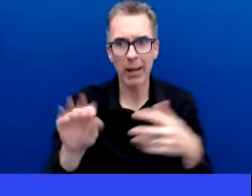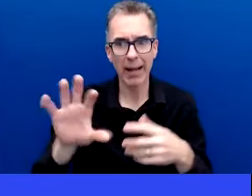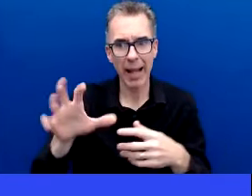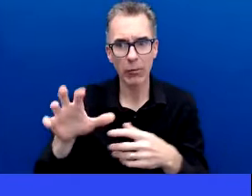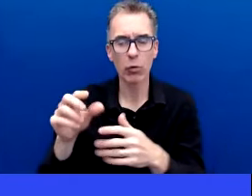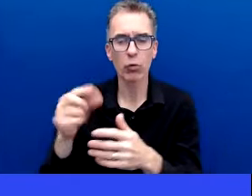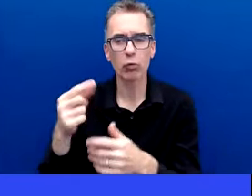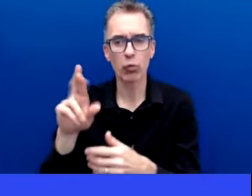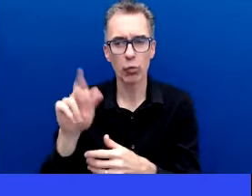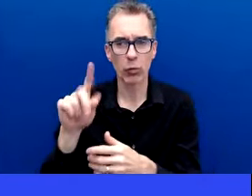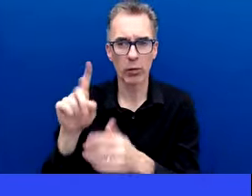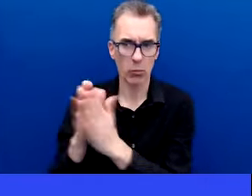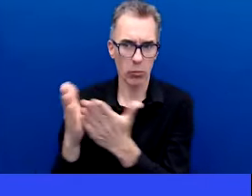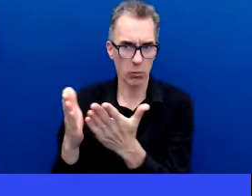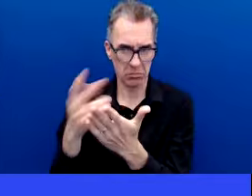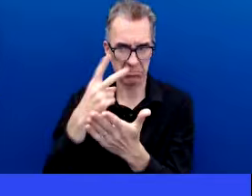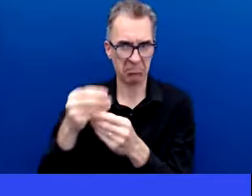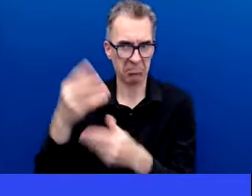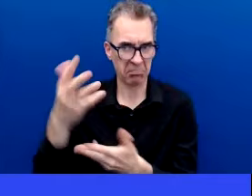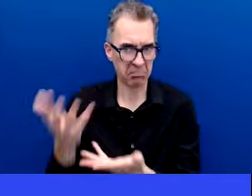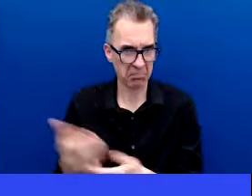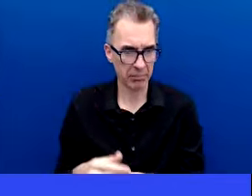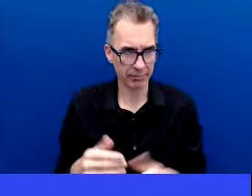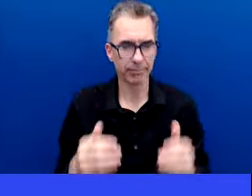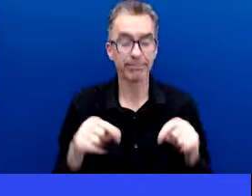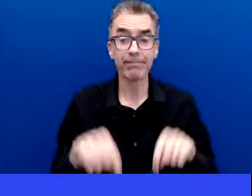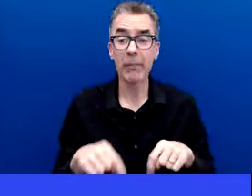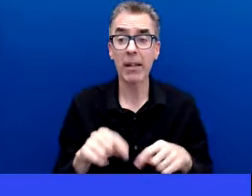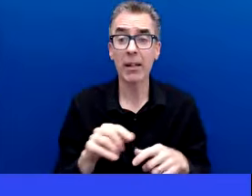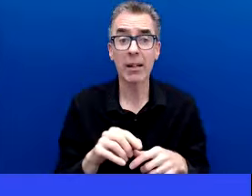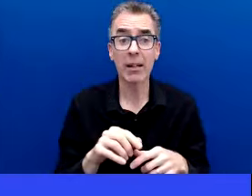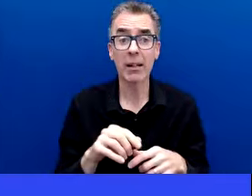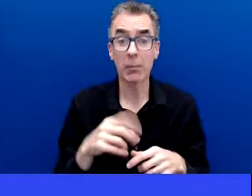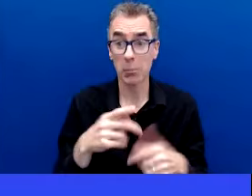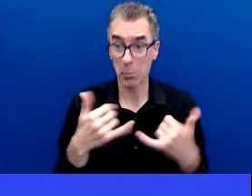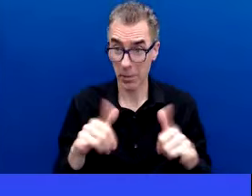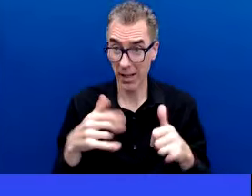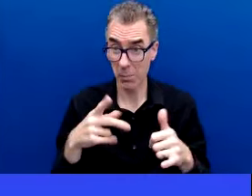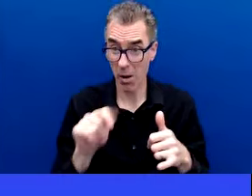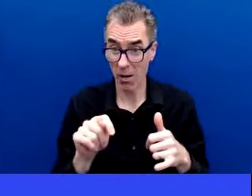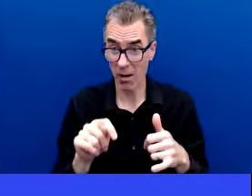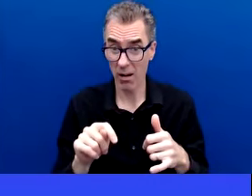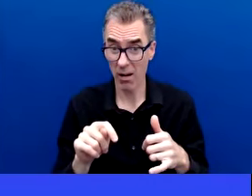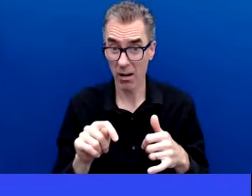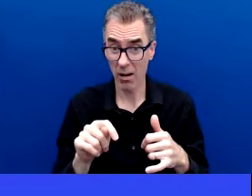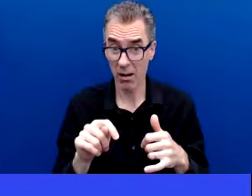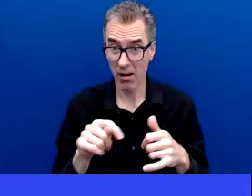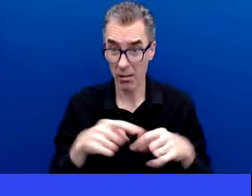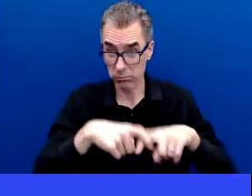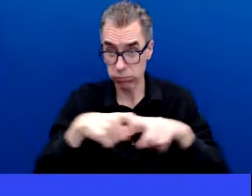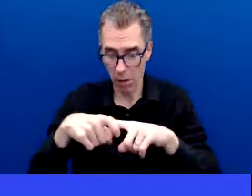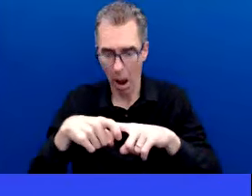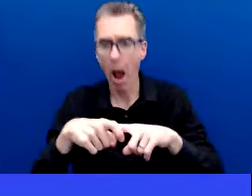gradebook. This Play Pause It video interaction will allow opportunities for substantial